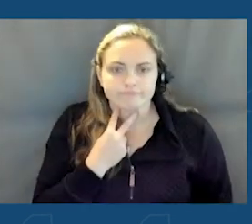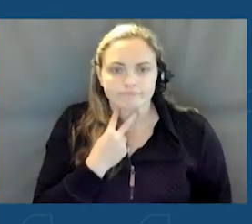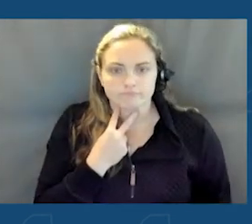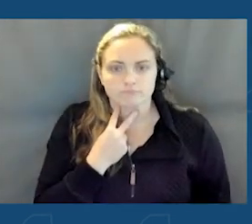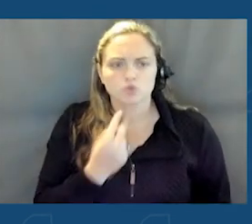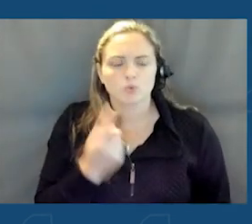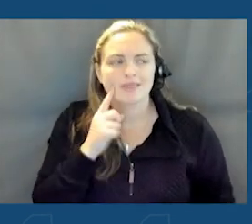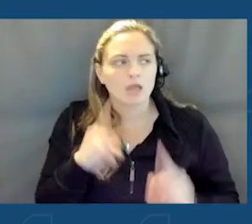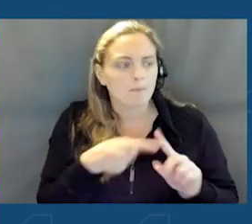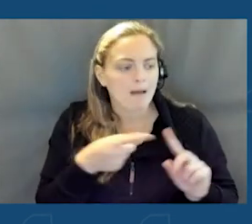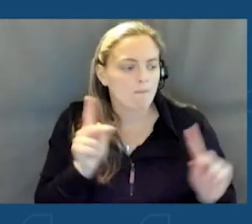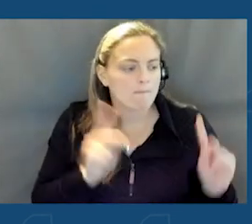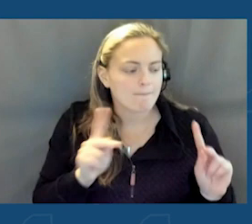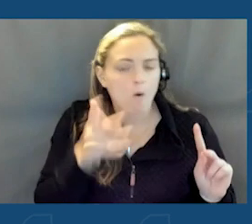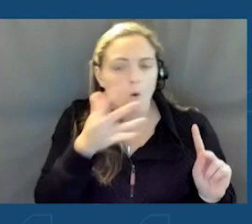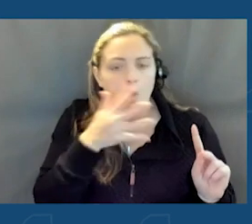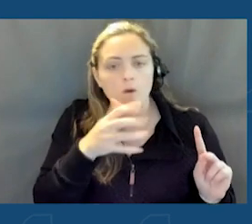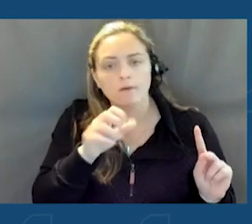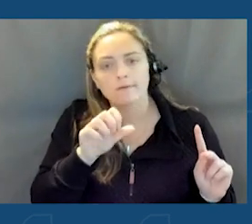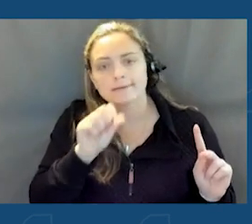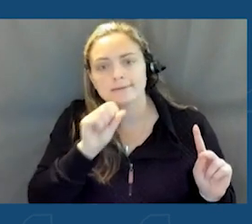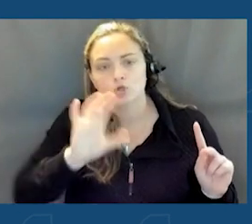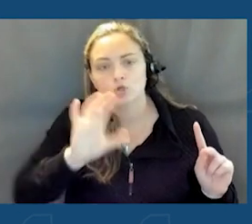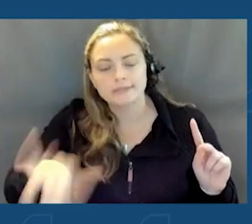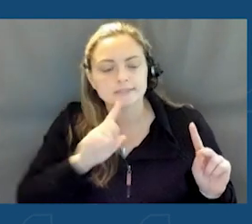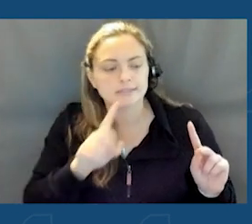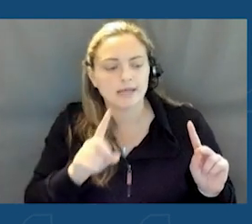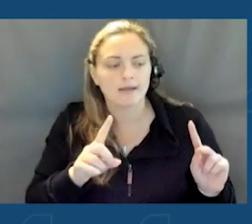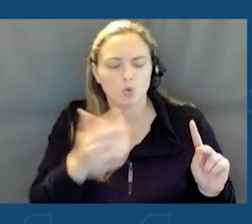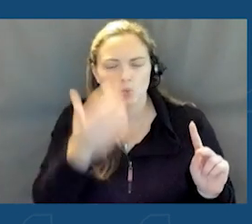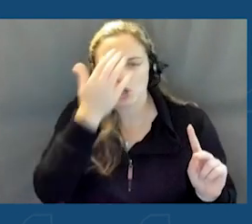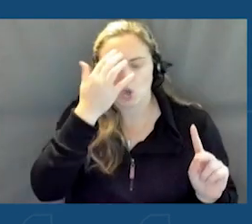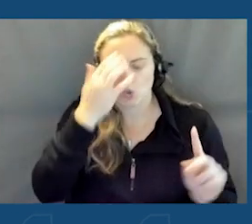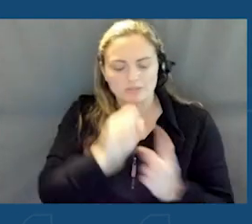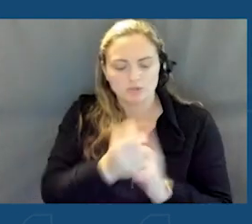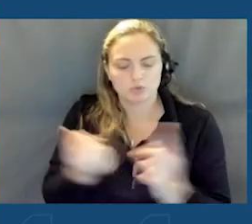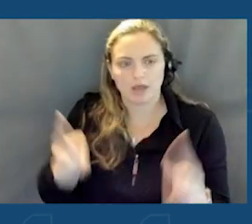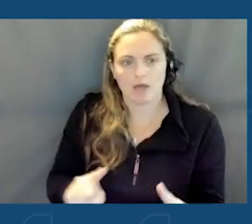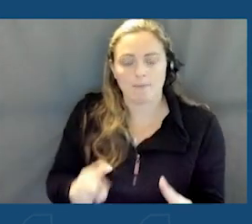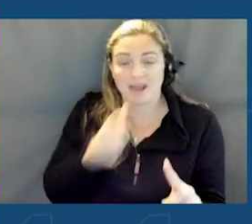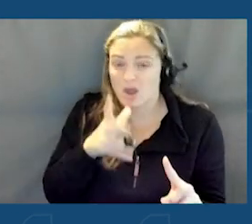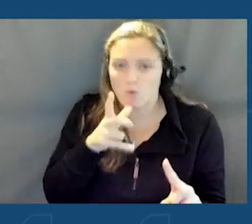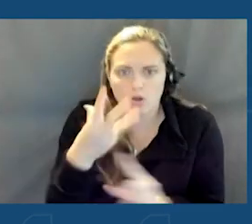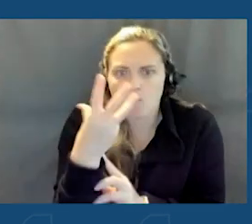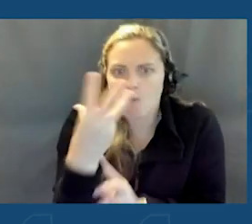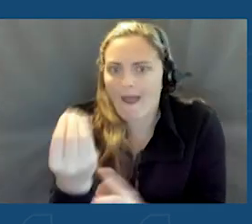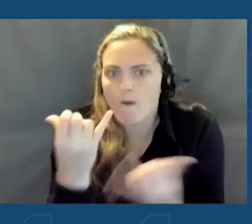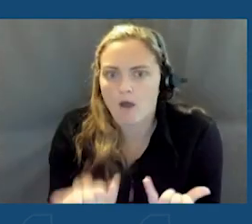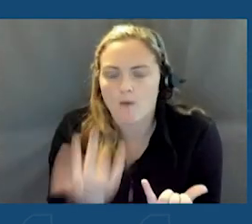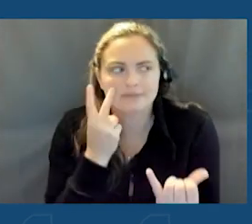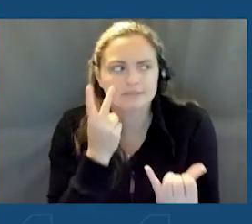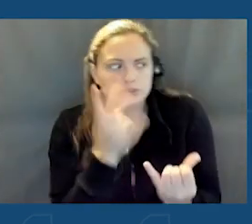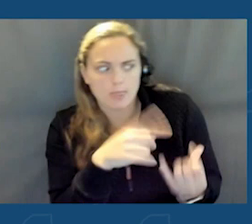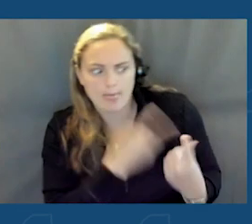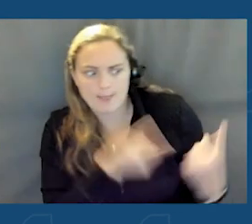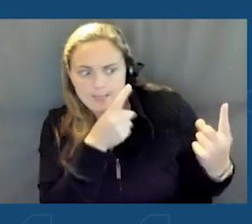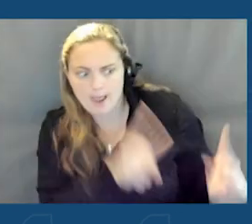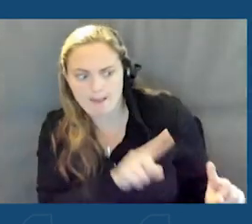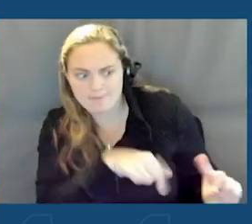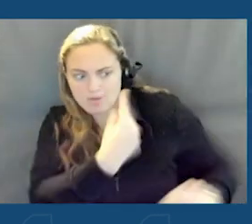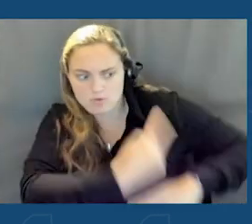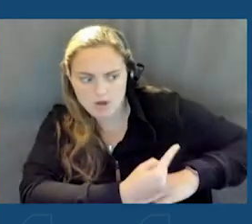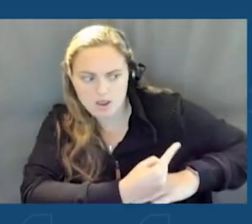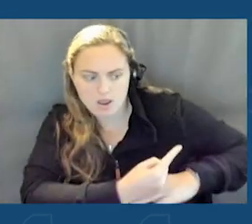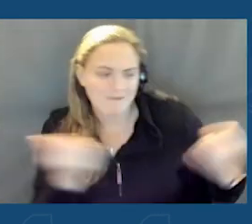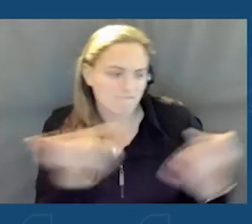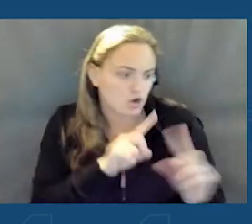here, senior citizens who are aware of an incident down the block. Well, I don't want to go out now. I'm afraid to go to my doctor appointment. I'm afraid to go to the store. I'm